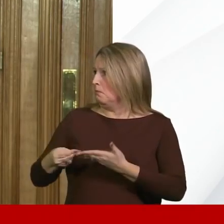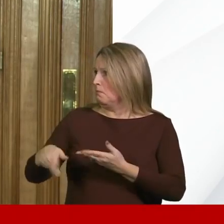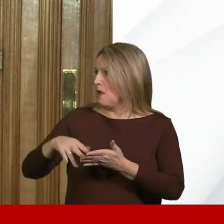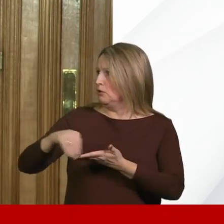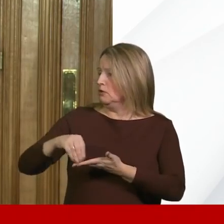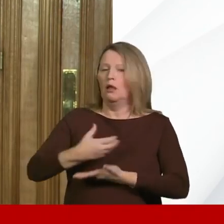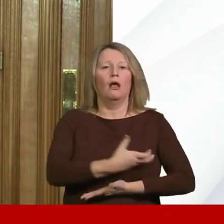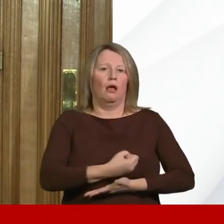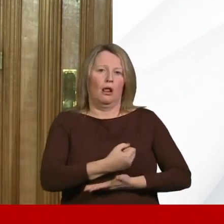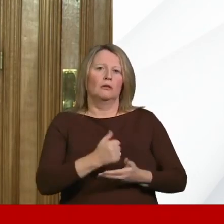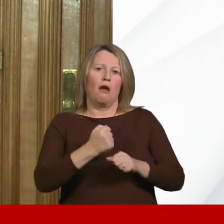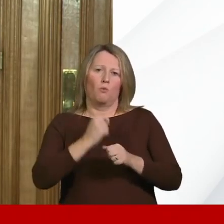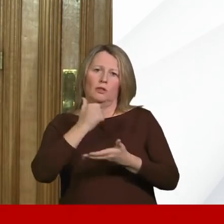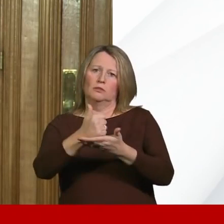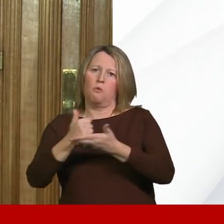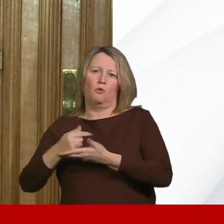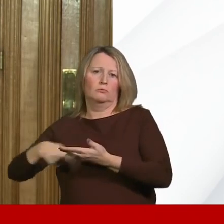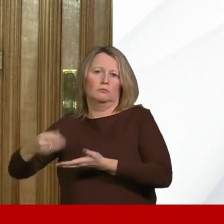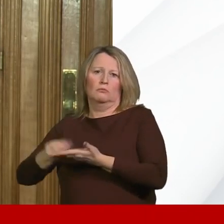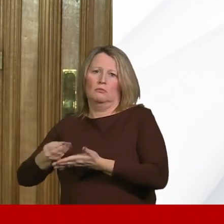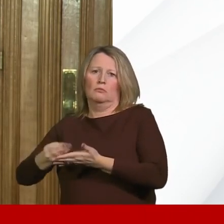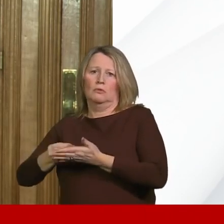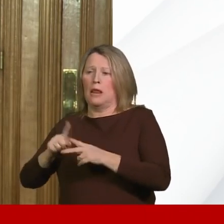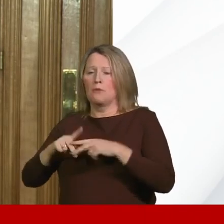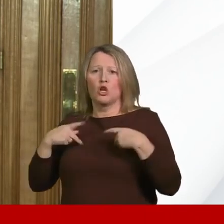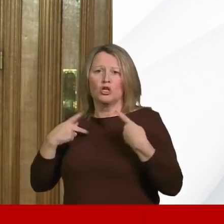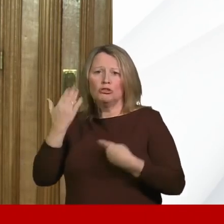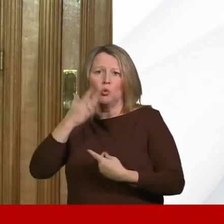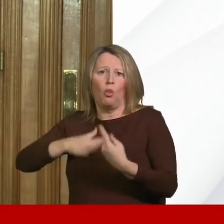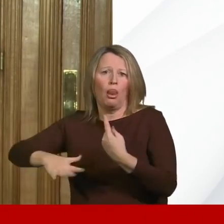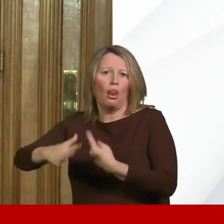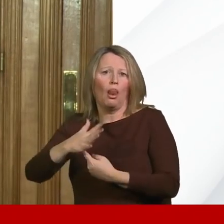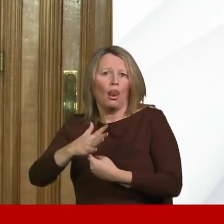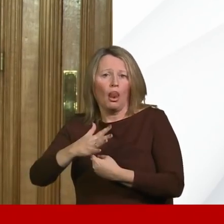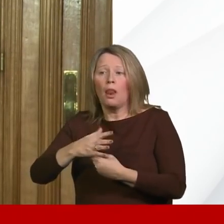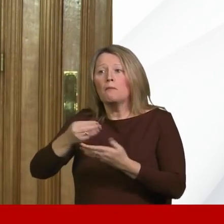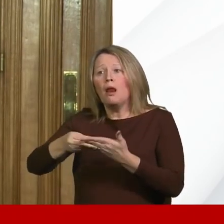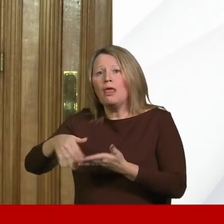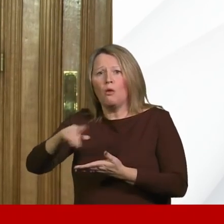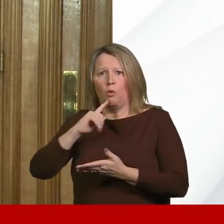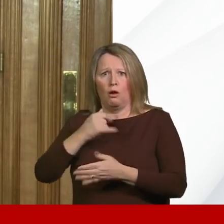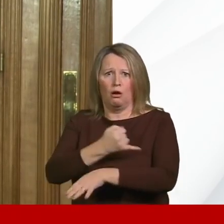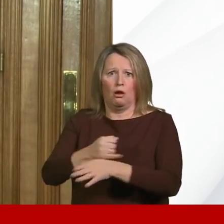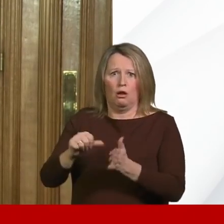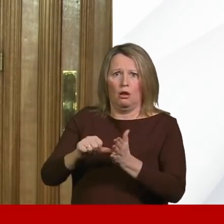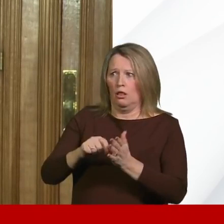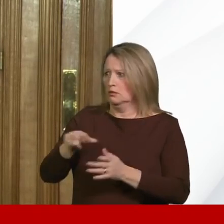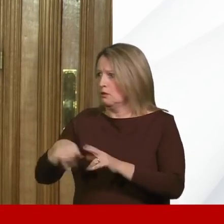that have already closed, we will work to ensure that they, where necessary, they provide